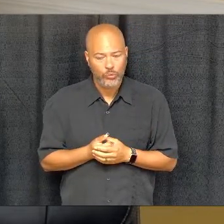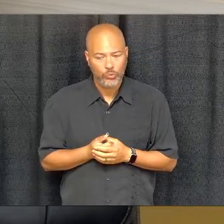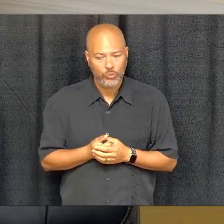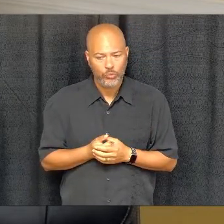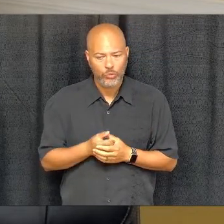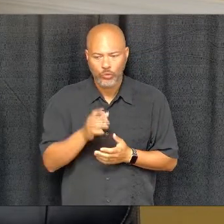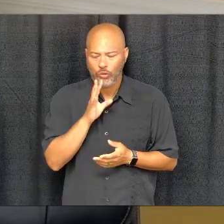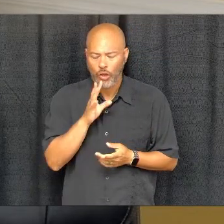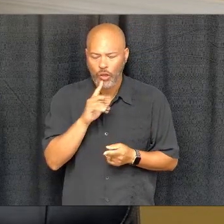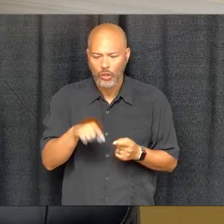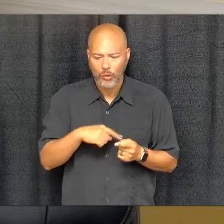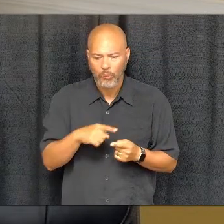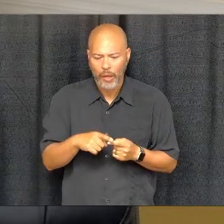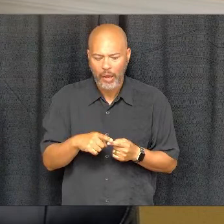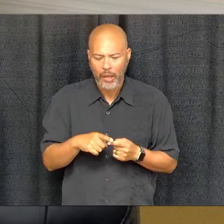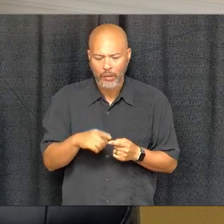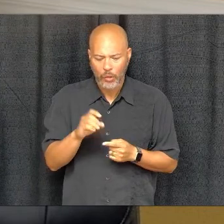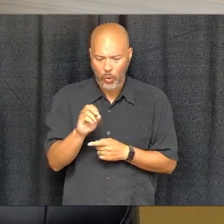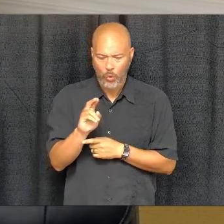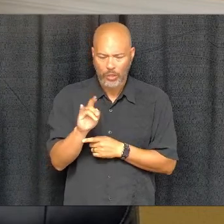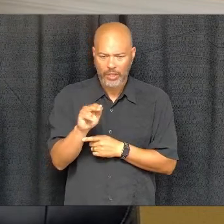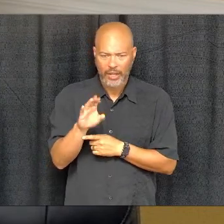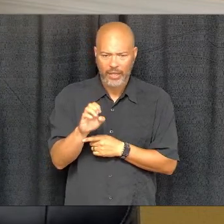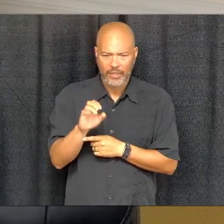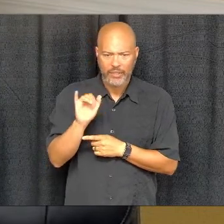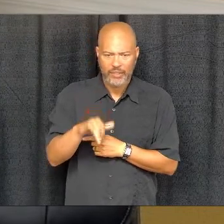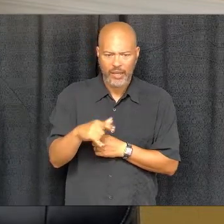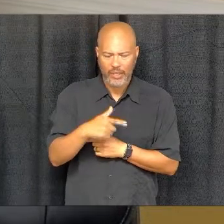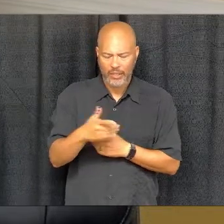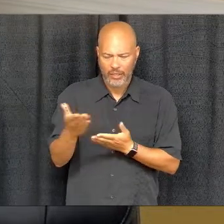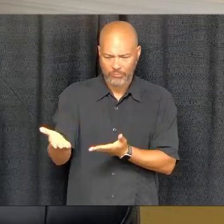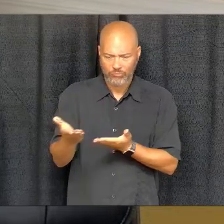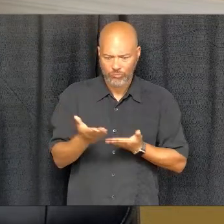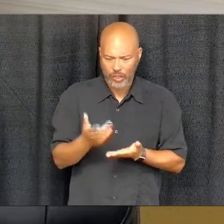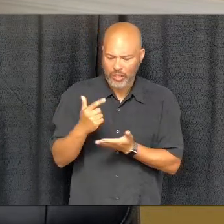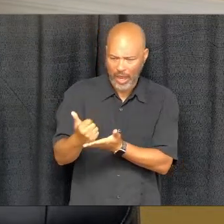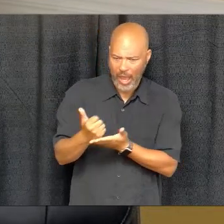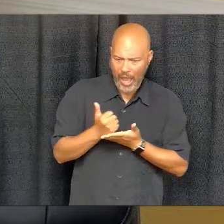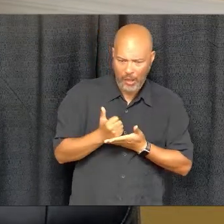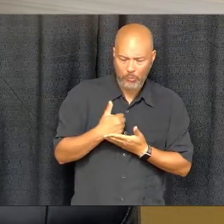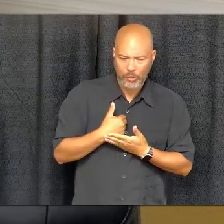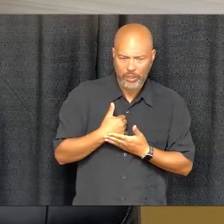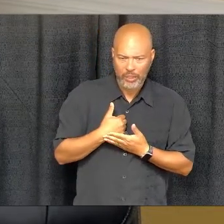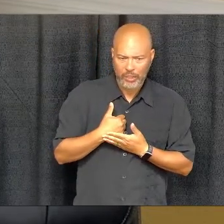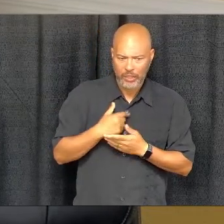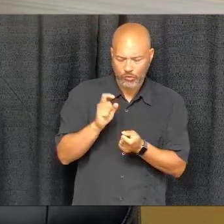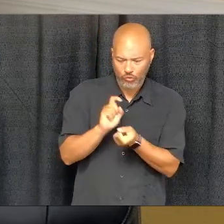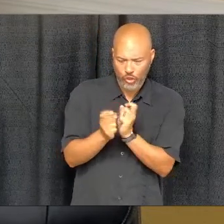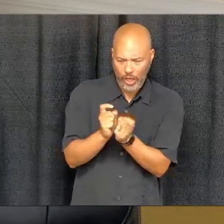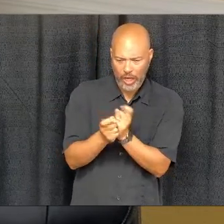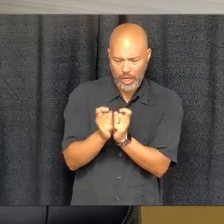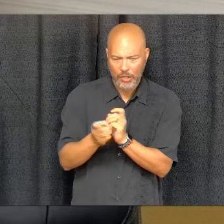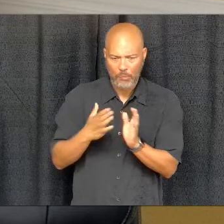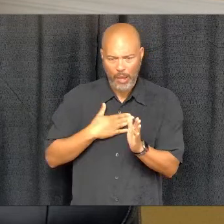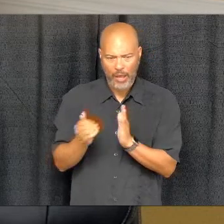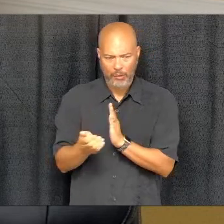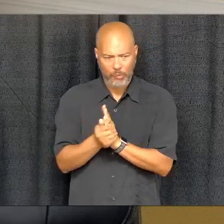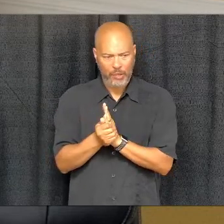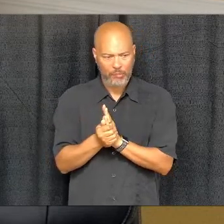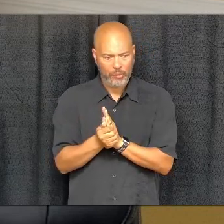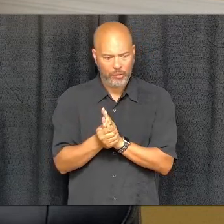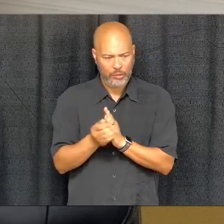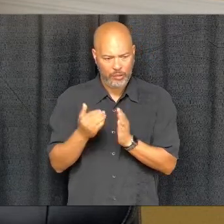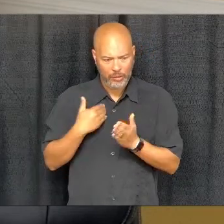to talk about the ordinance that Mr. Tyndall has brought forth. He helped me to revise my amendment I have brought before